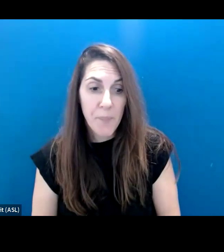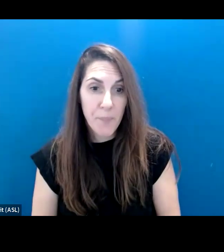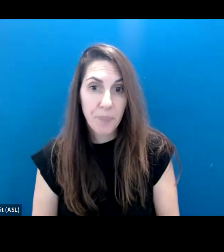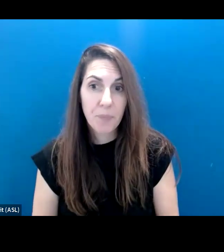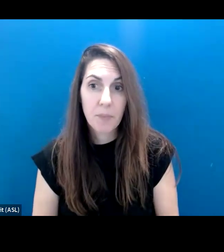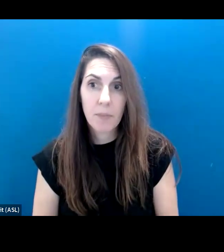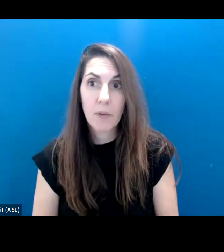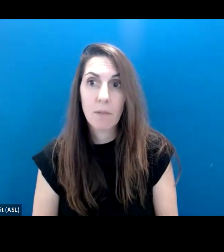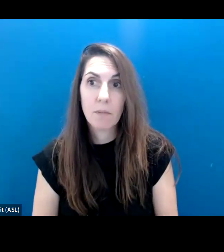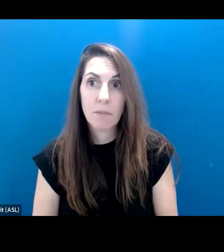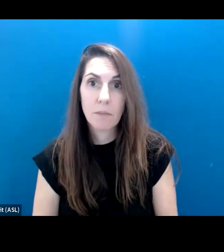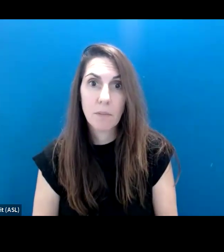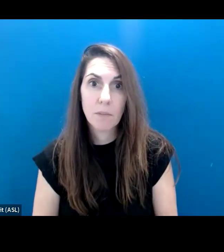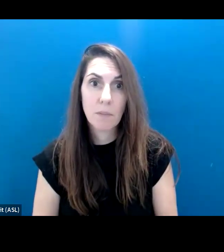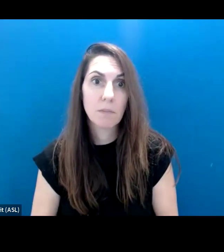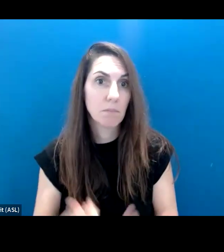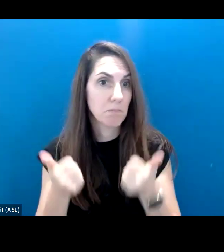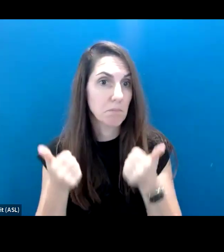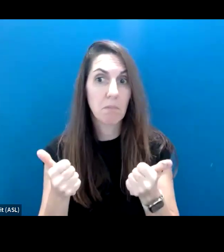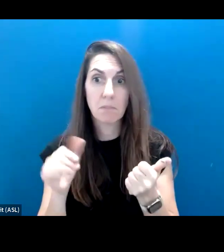Okay, motion carries.